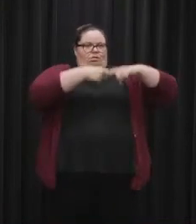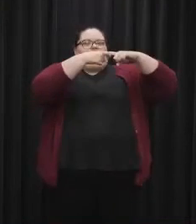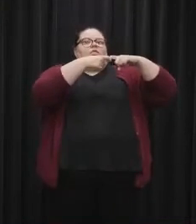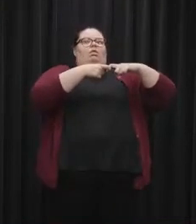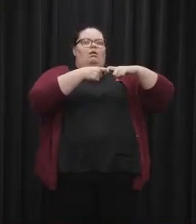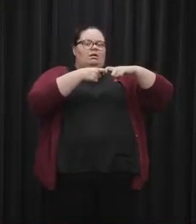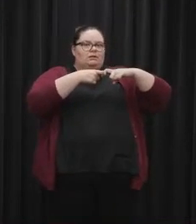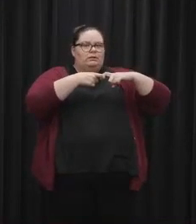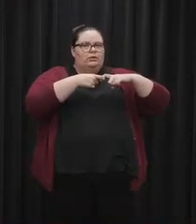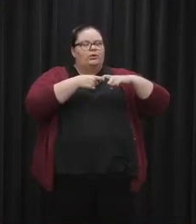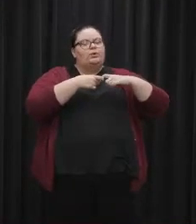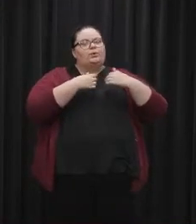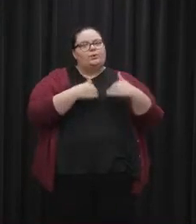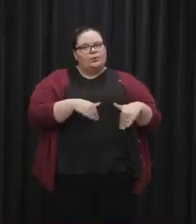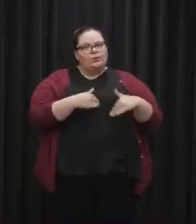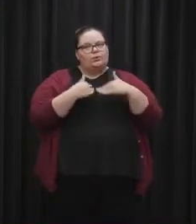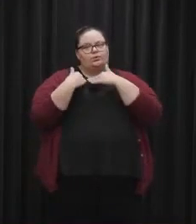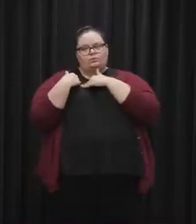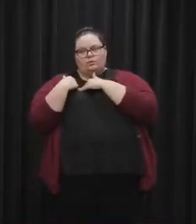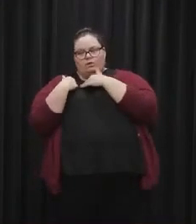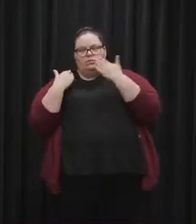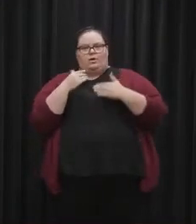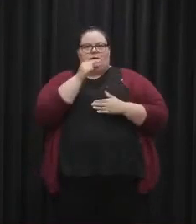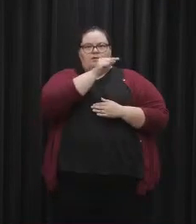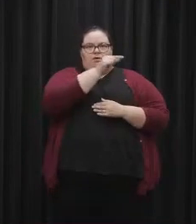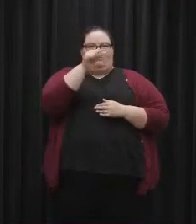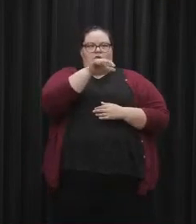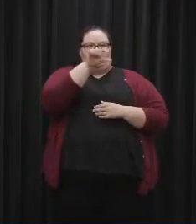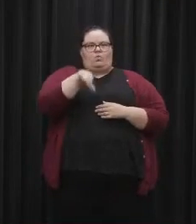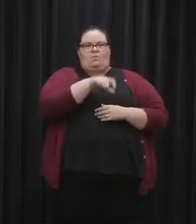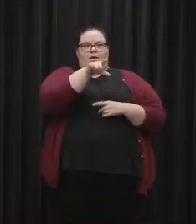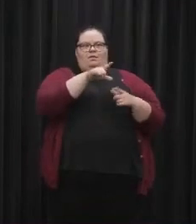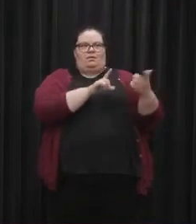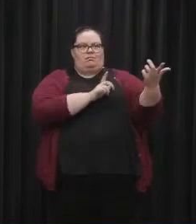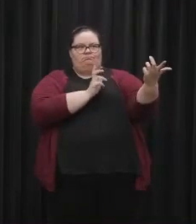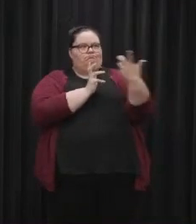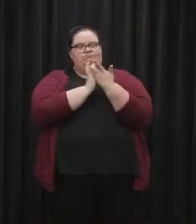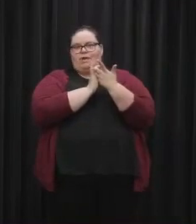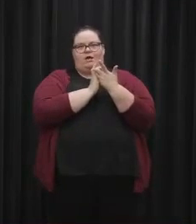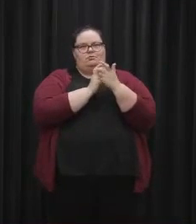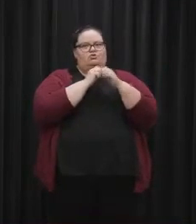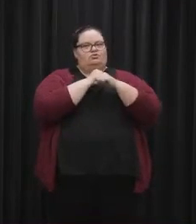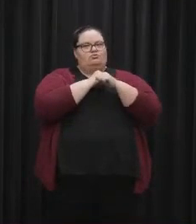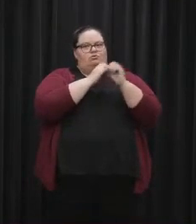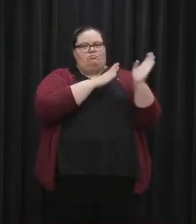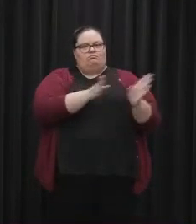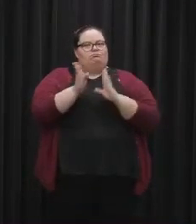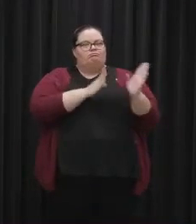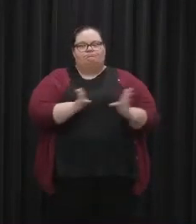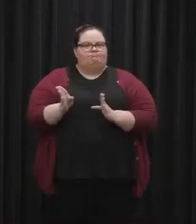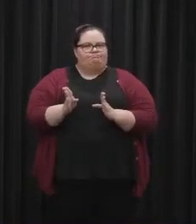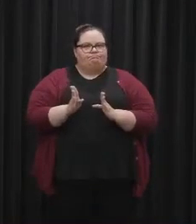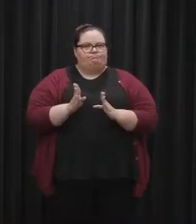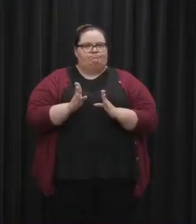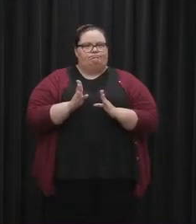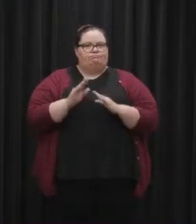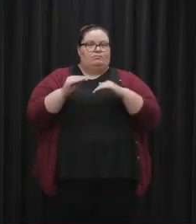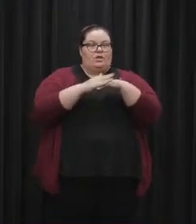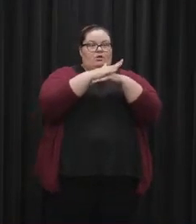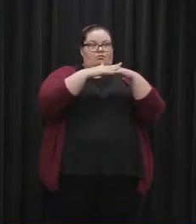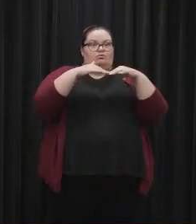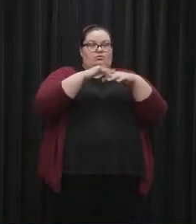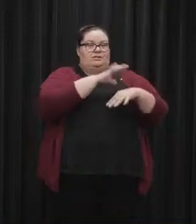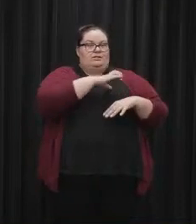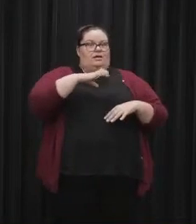interrupted, the responsibility there lies at the feet of the government of Quebec, who were unable to work with us on security protocols. And the First Nation Council have